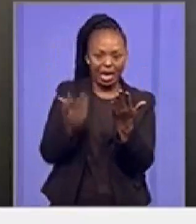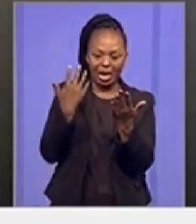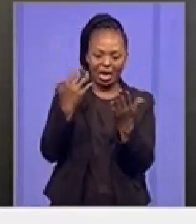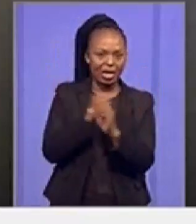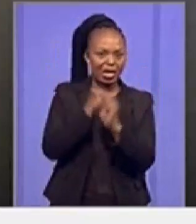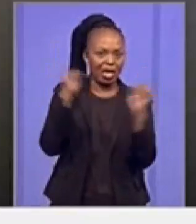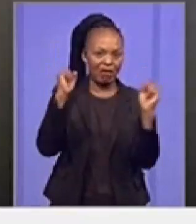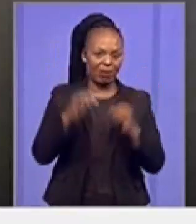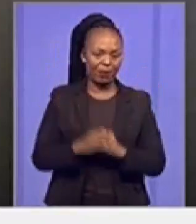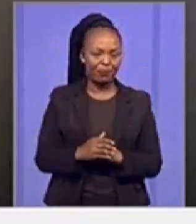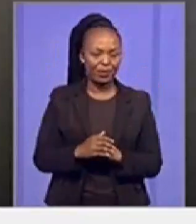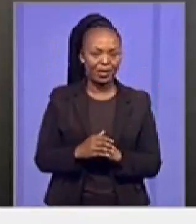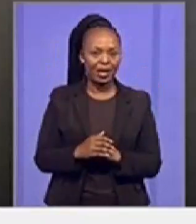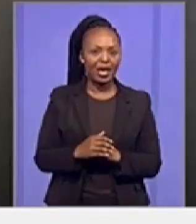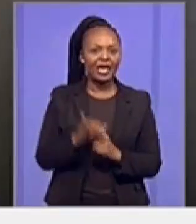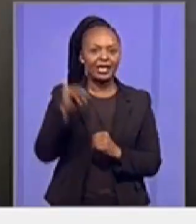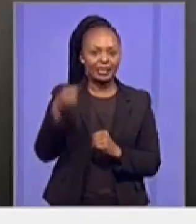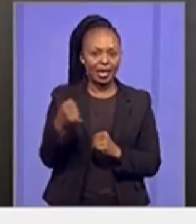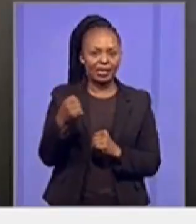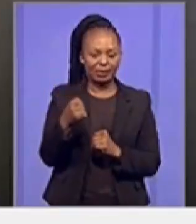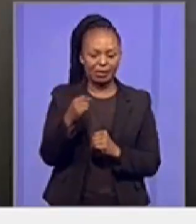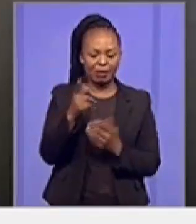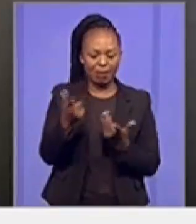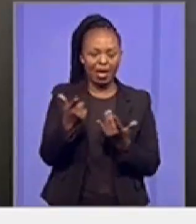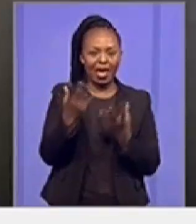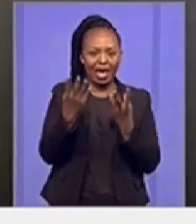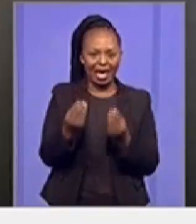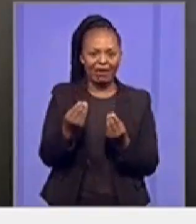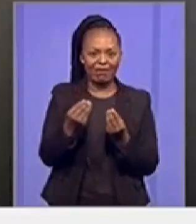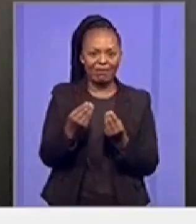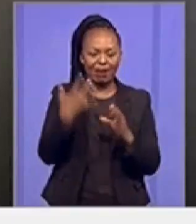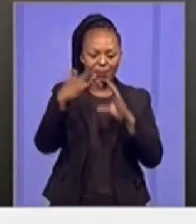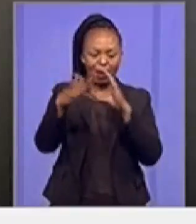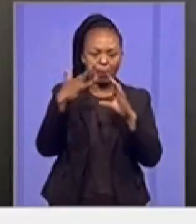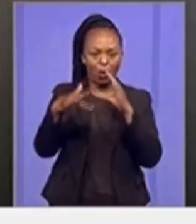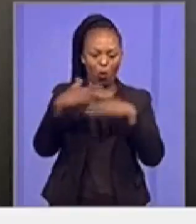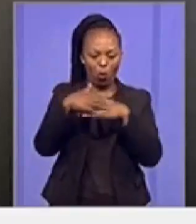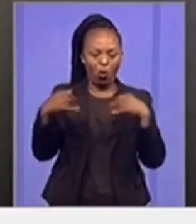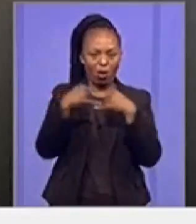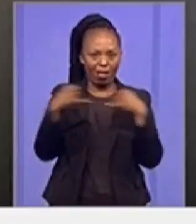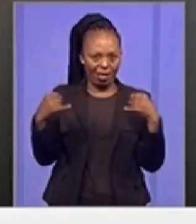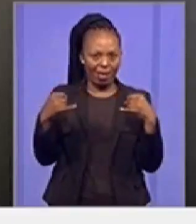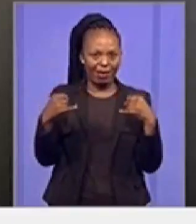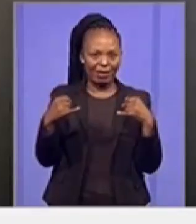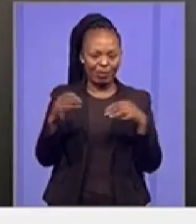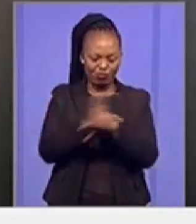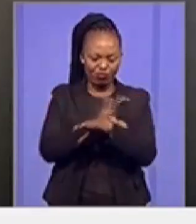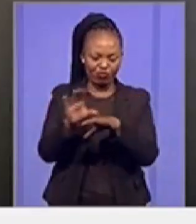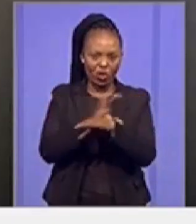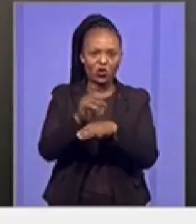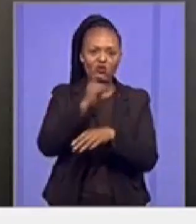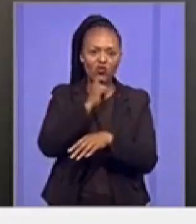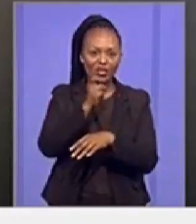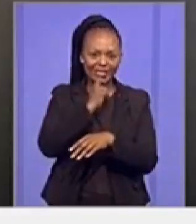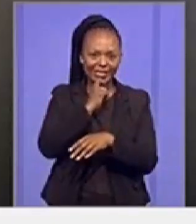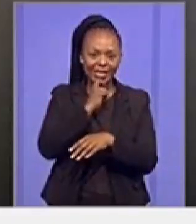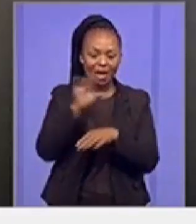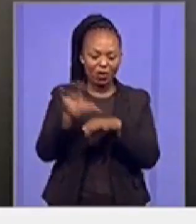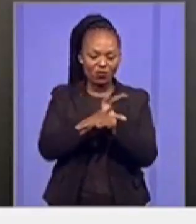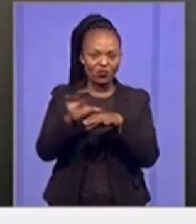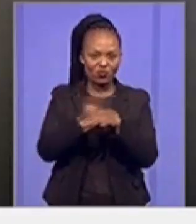We replaced it with the electronic version. And that electronic